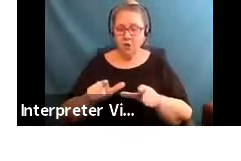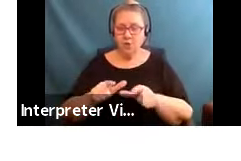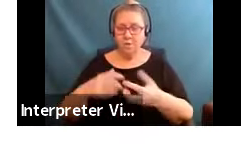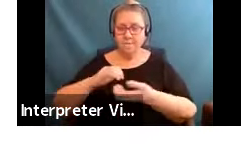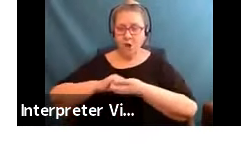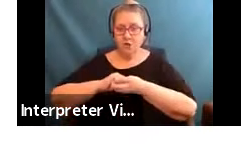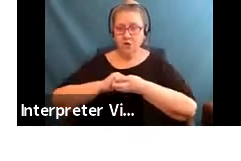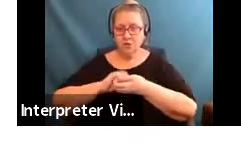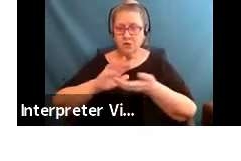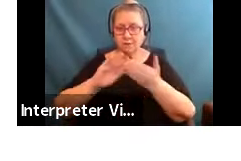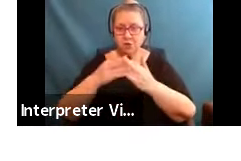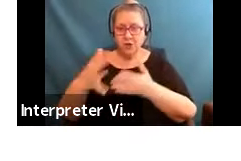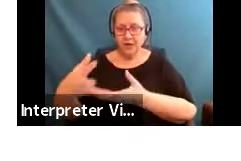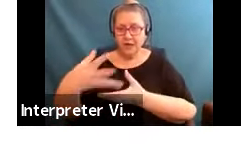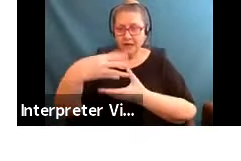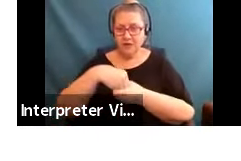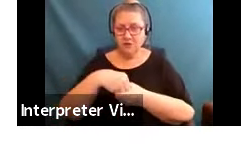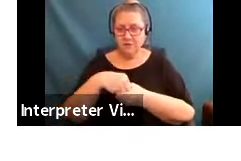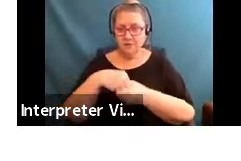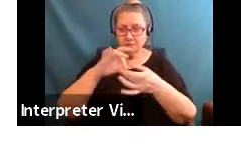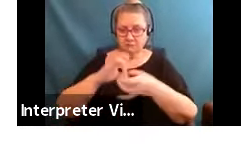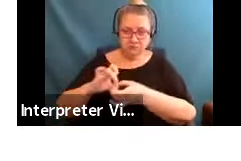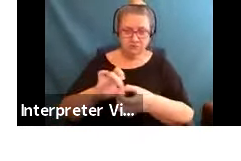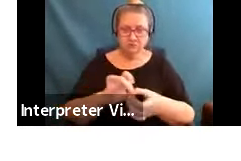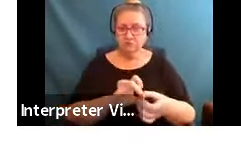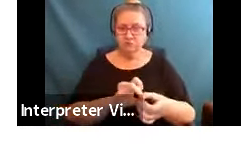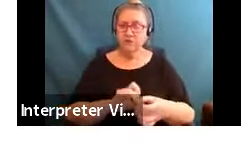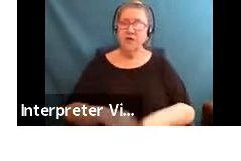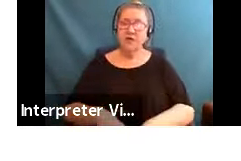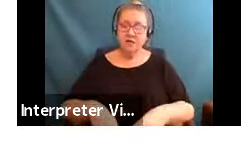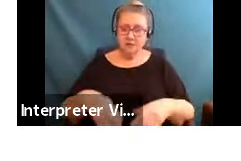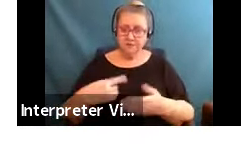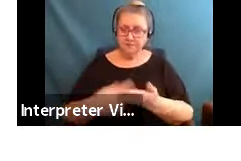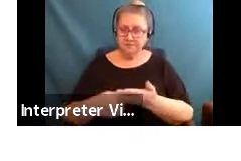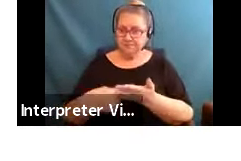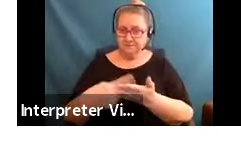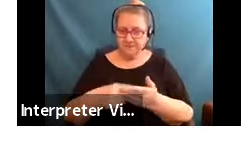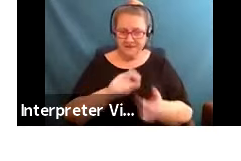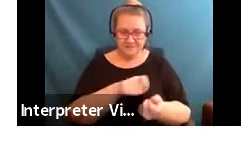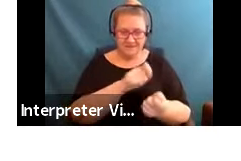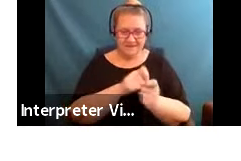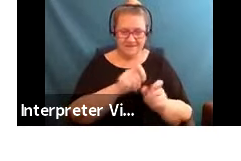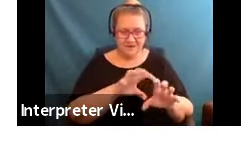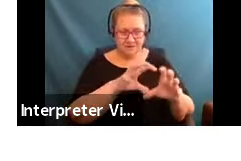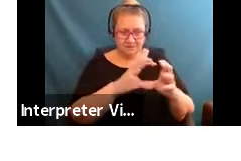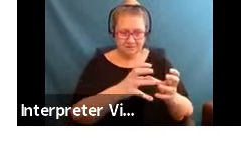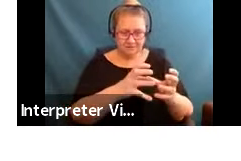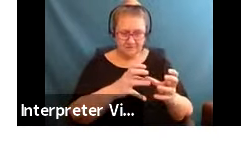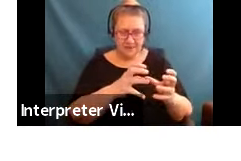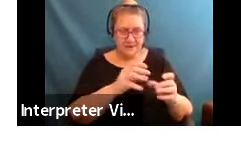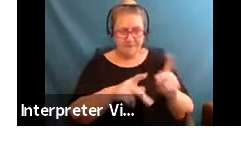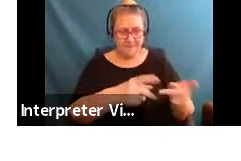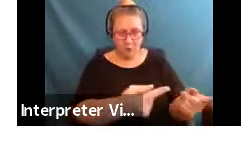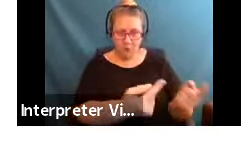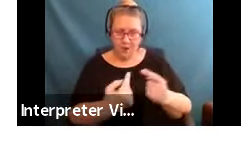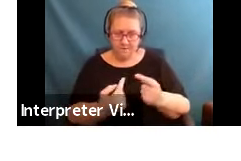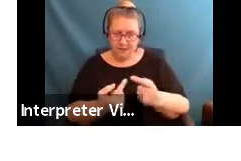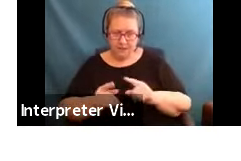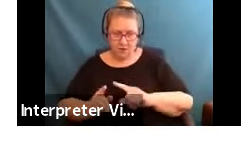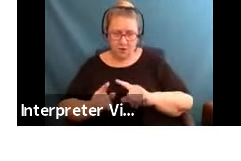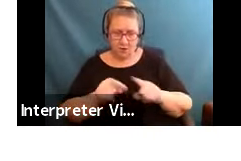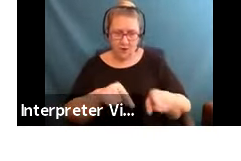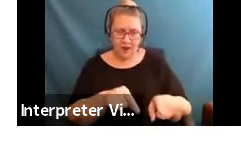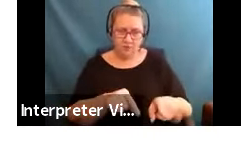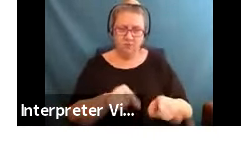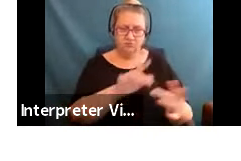engagement and dealing with all the issues around vaccine, doing targeted outreach, getting people to come in, going out and getting